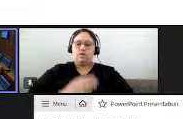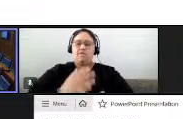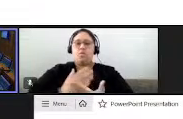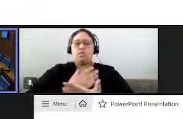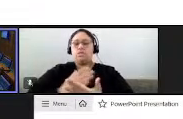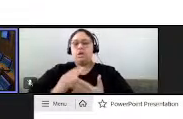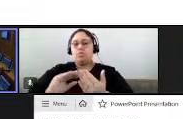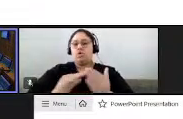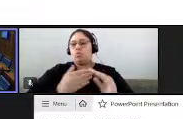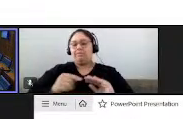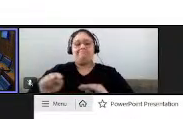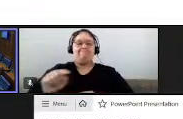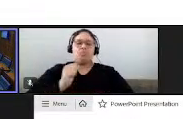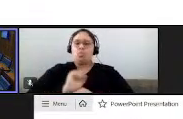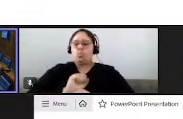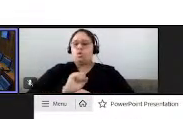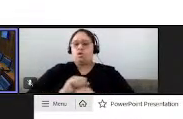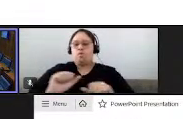work well.